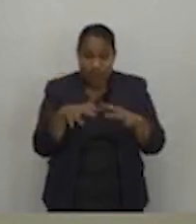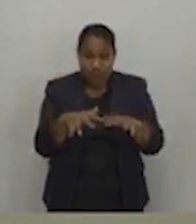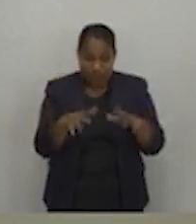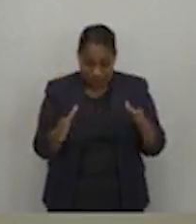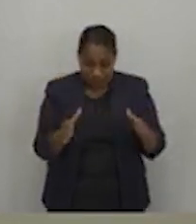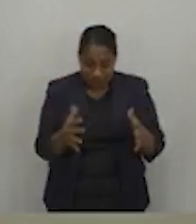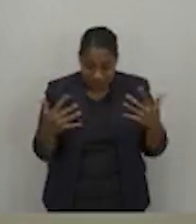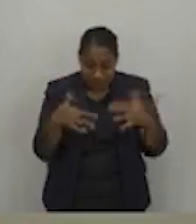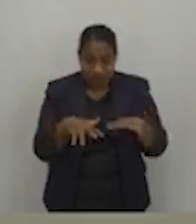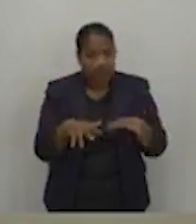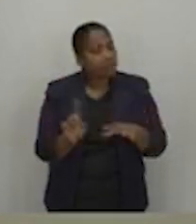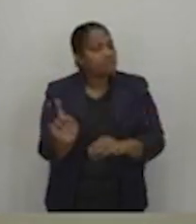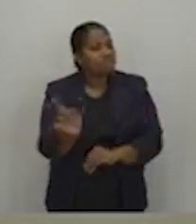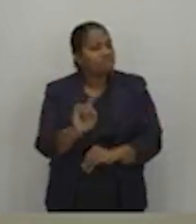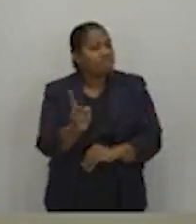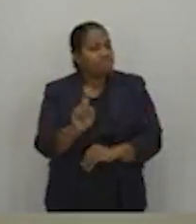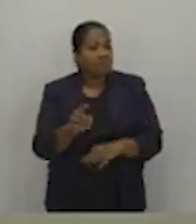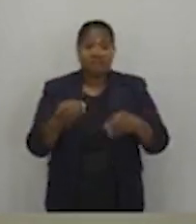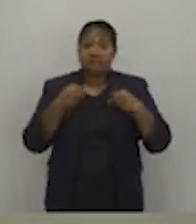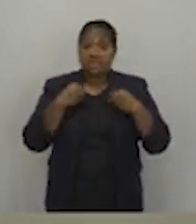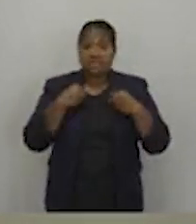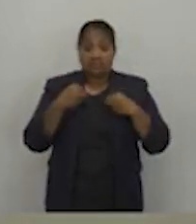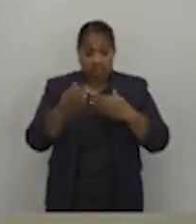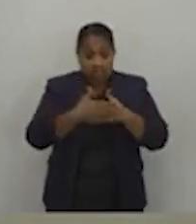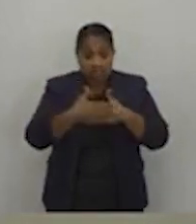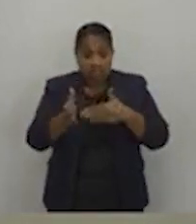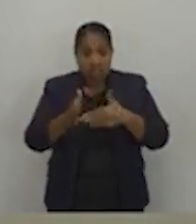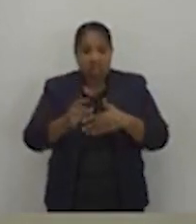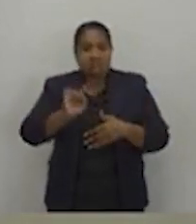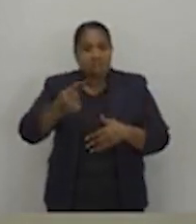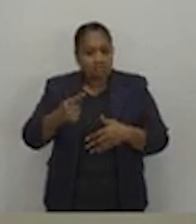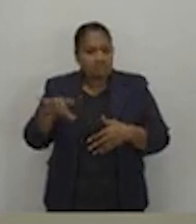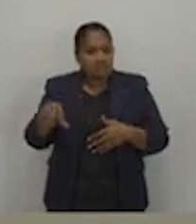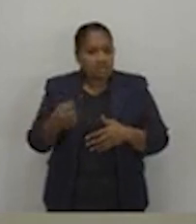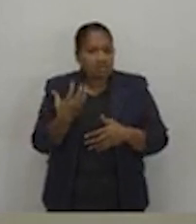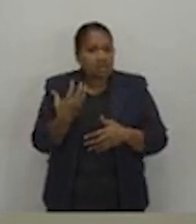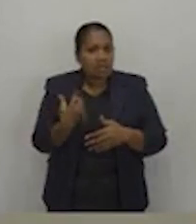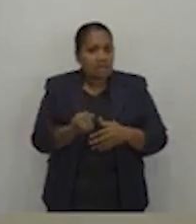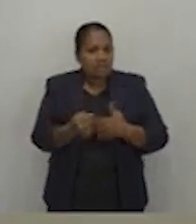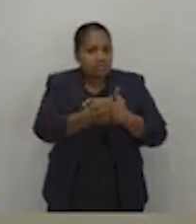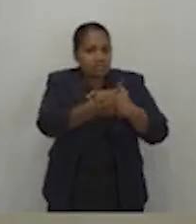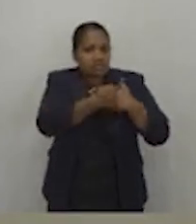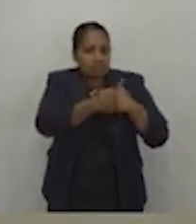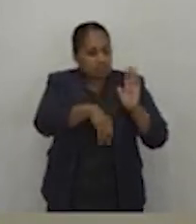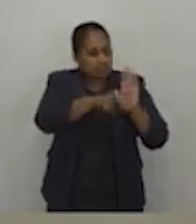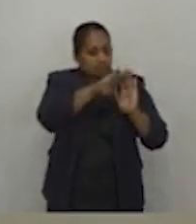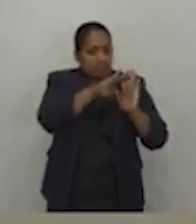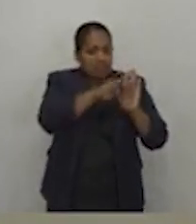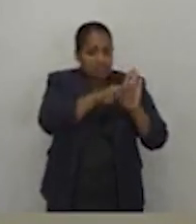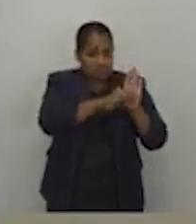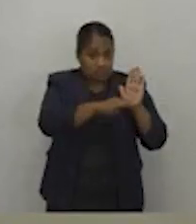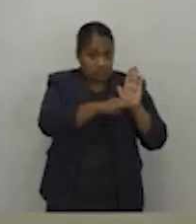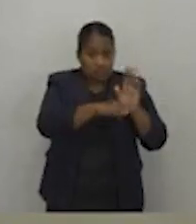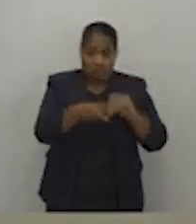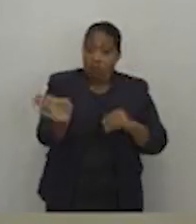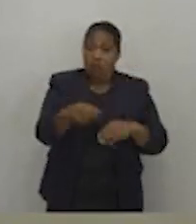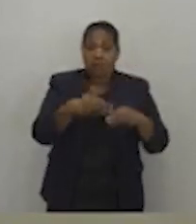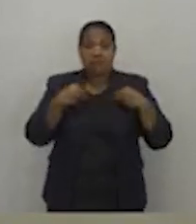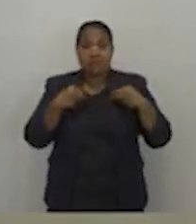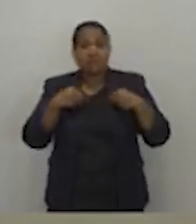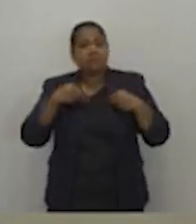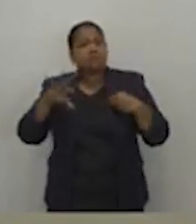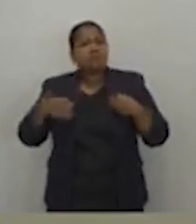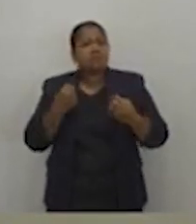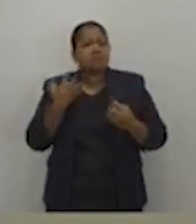Businesses can remain open with COVID-safe plans. All businesses must require customers display